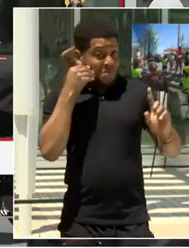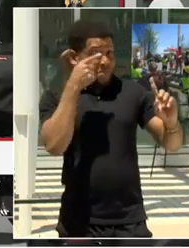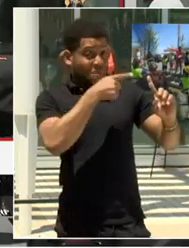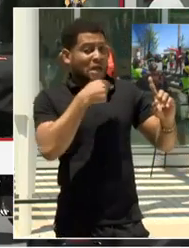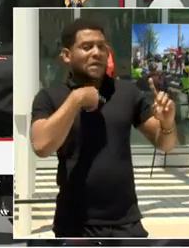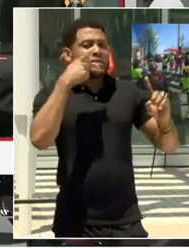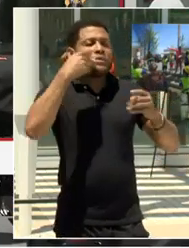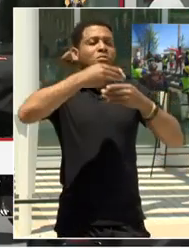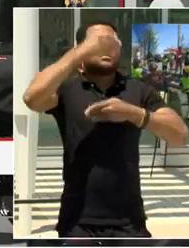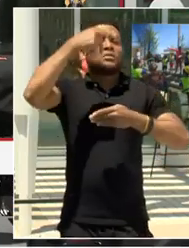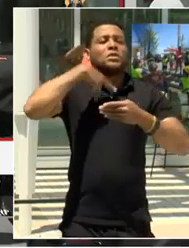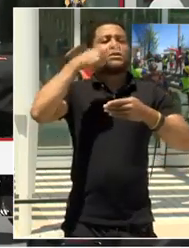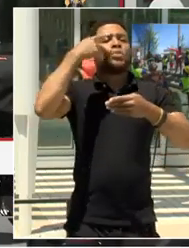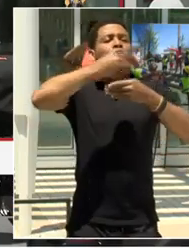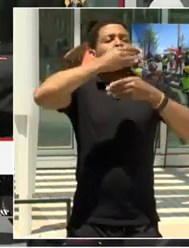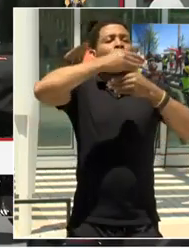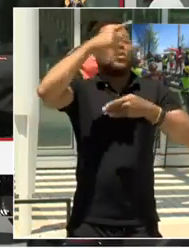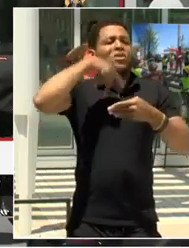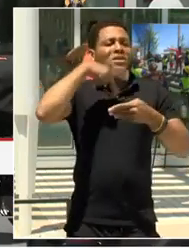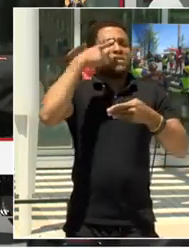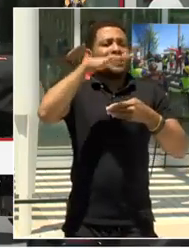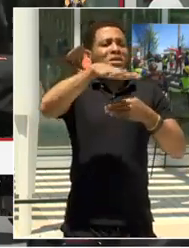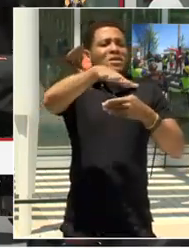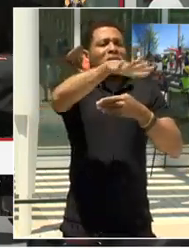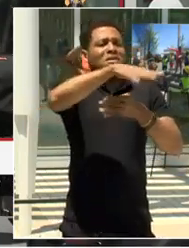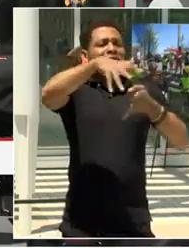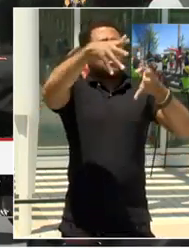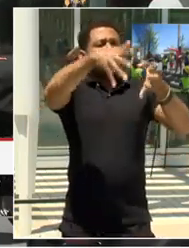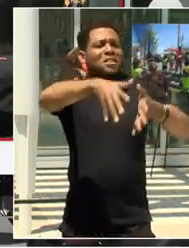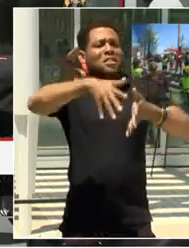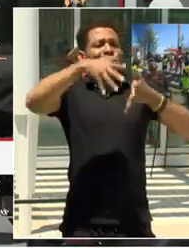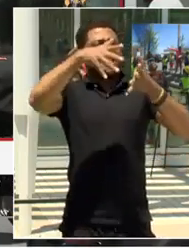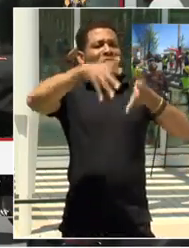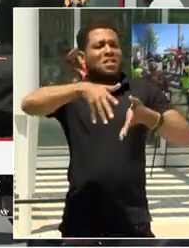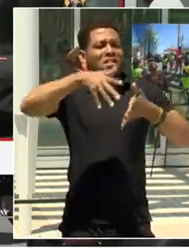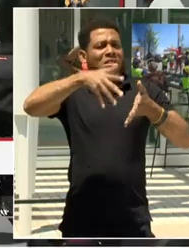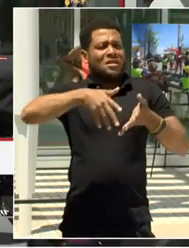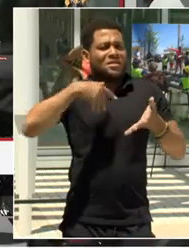iconic, at the time, state-of-the-art sand filtration site.